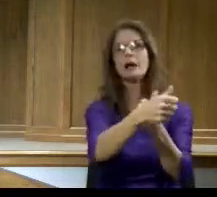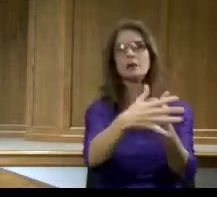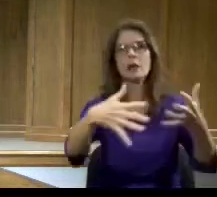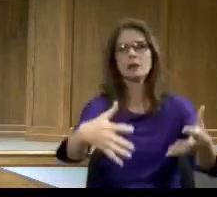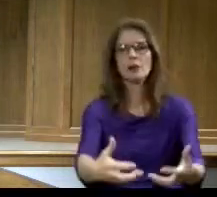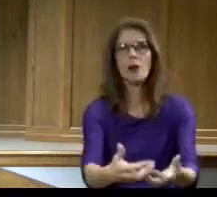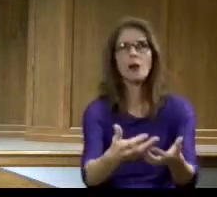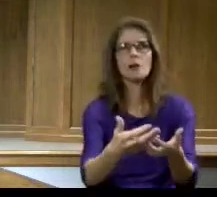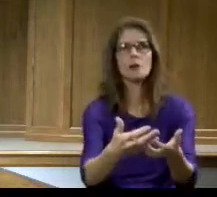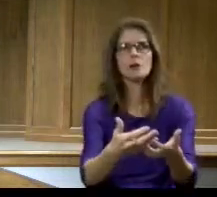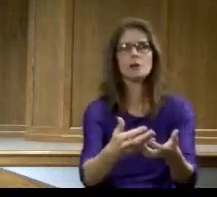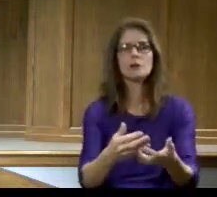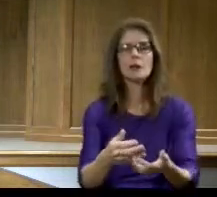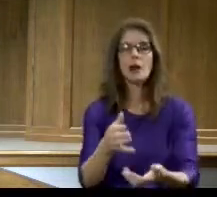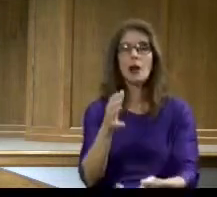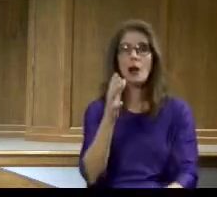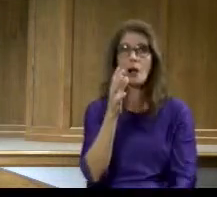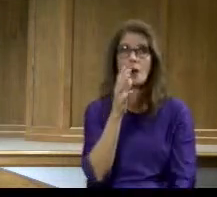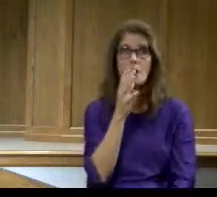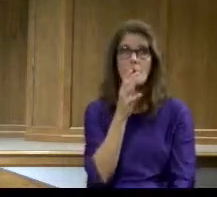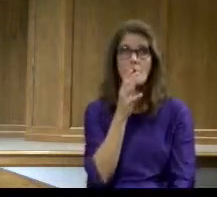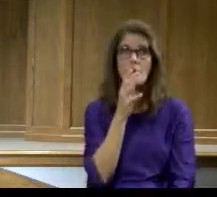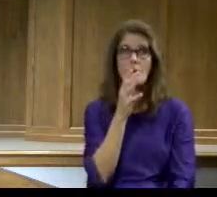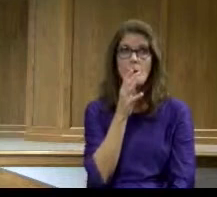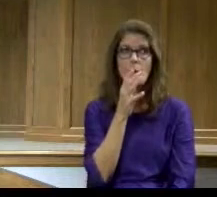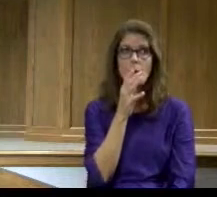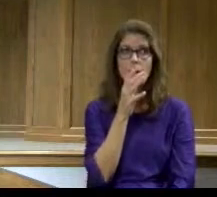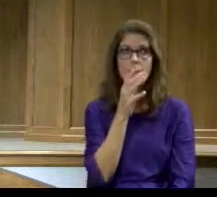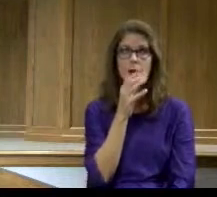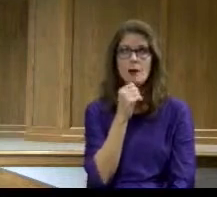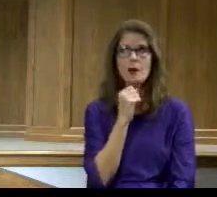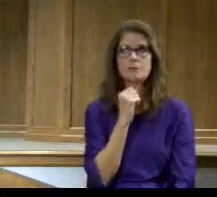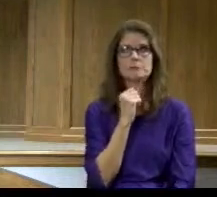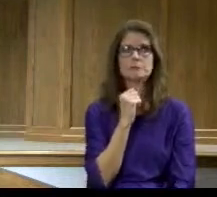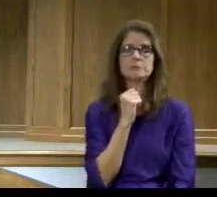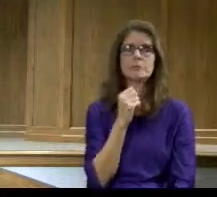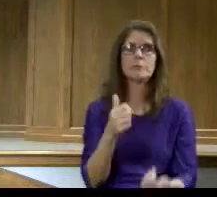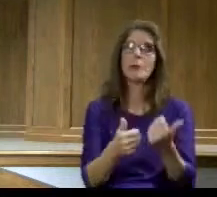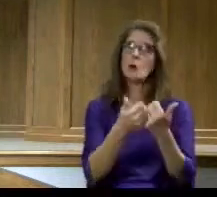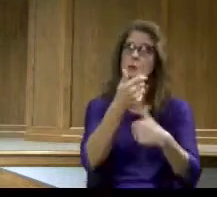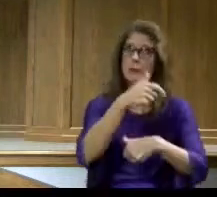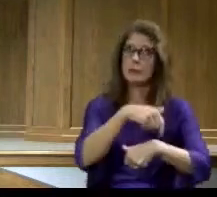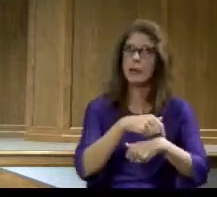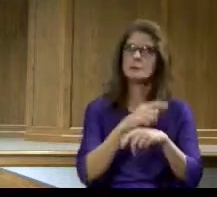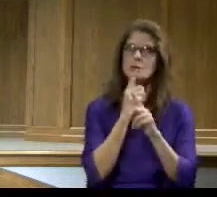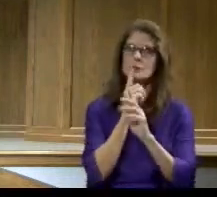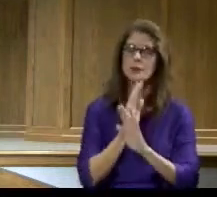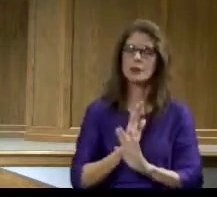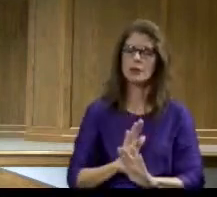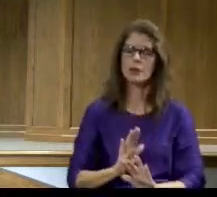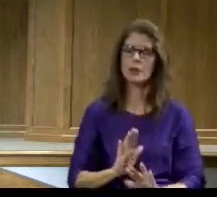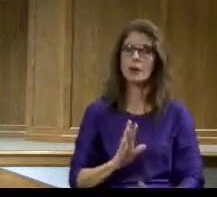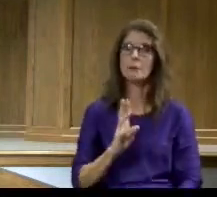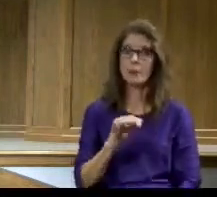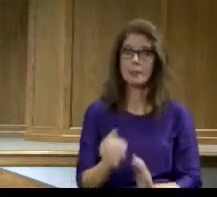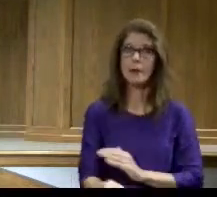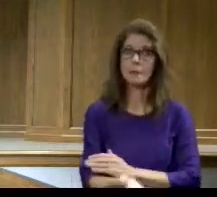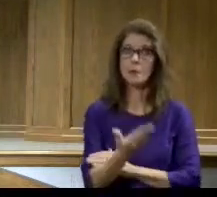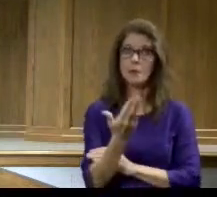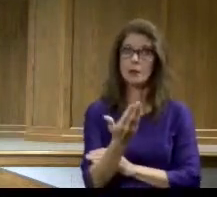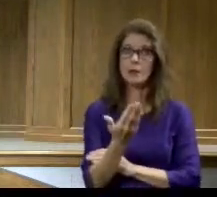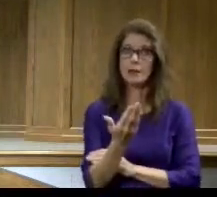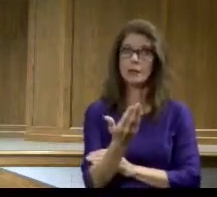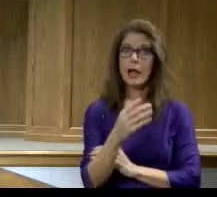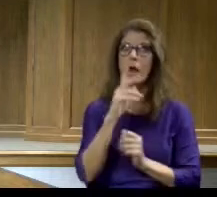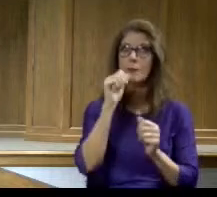mama didn't grouse a lot at church. But that morning, I remember hearing her say something